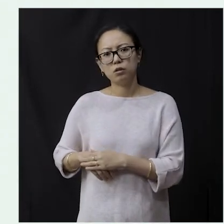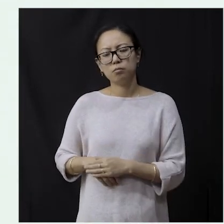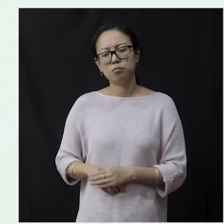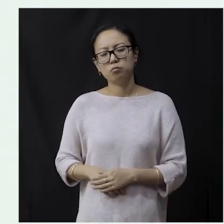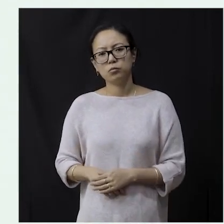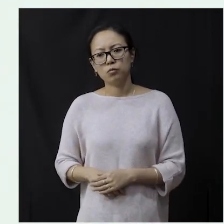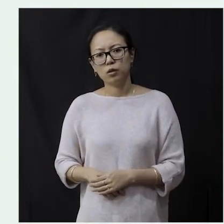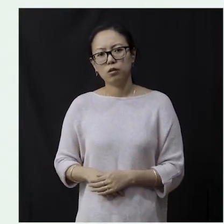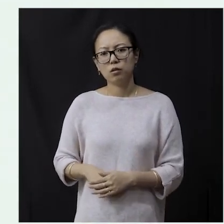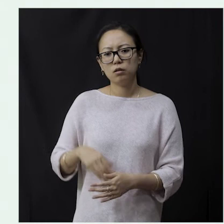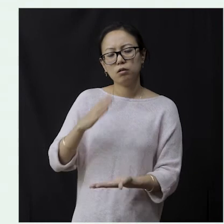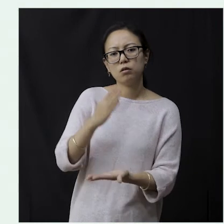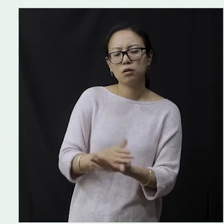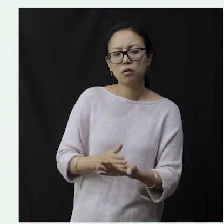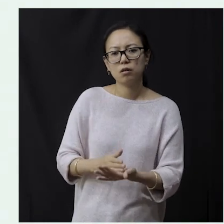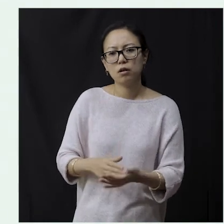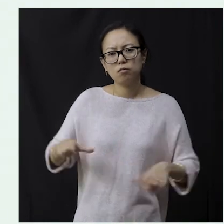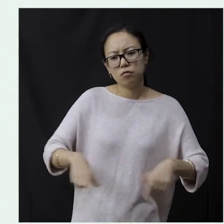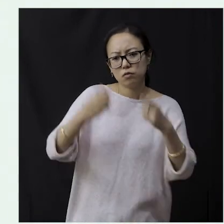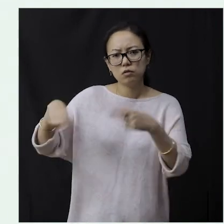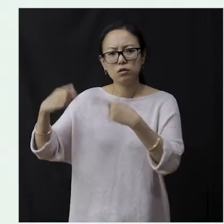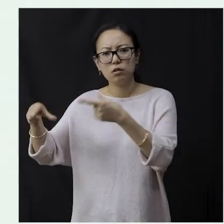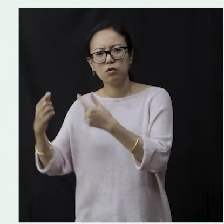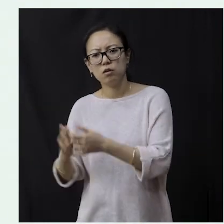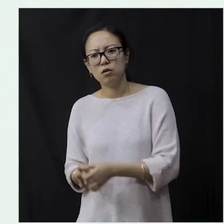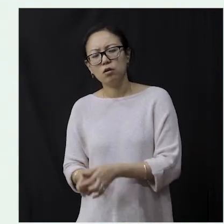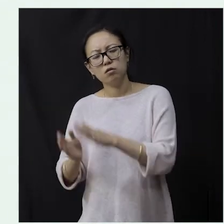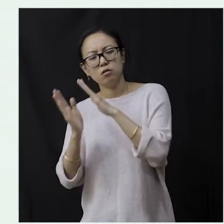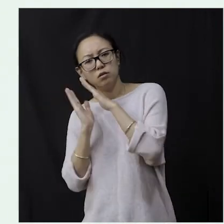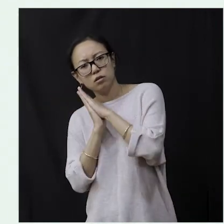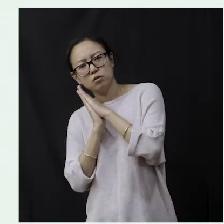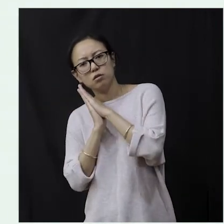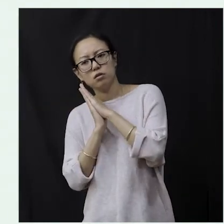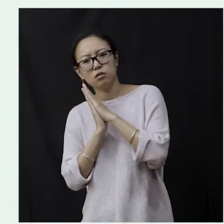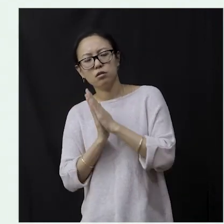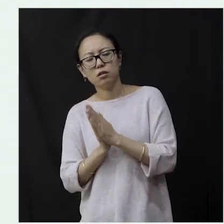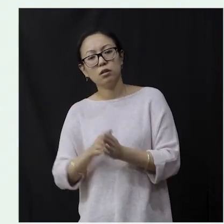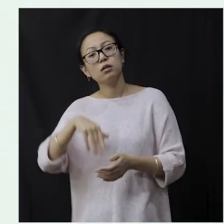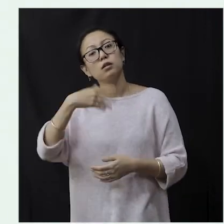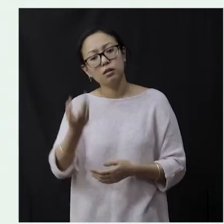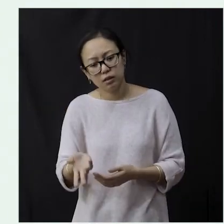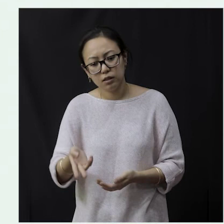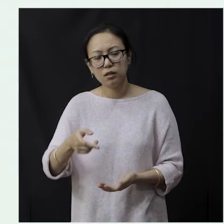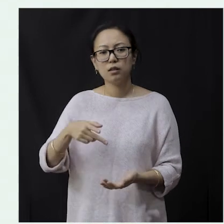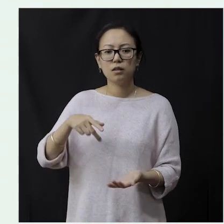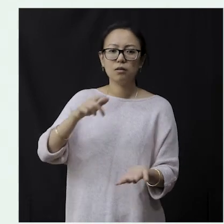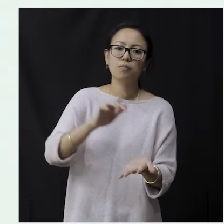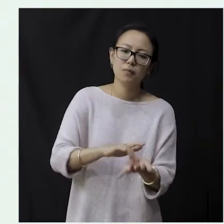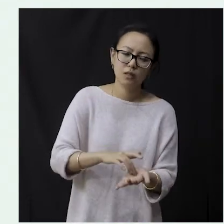resting in the woods, in the jungles for days in order to reach the another village, okay.